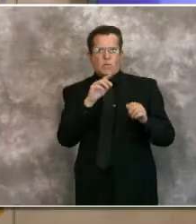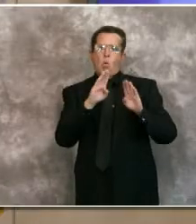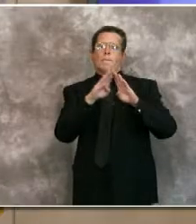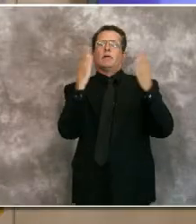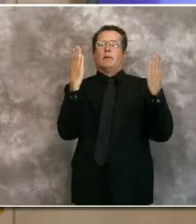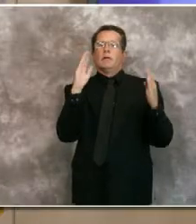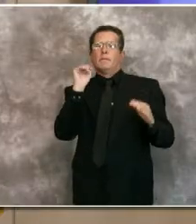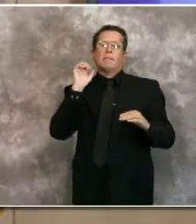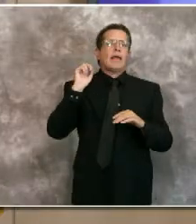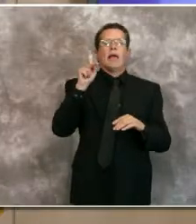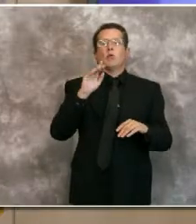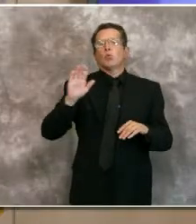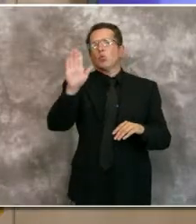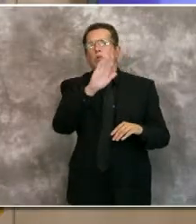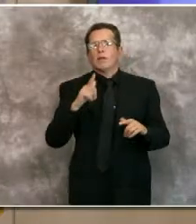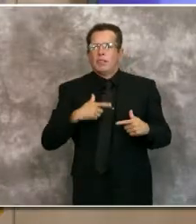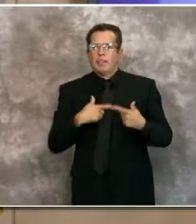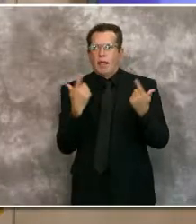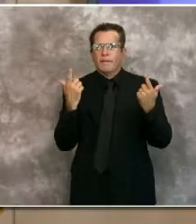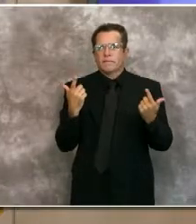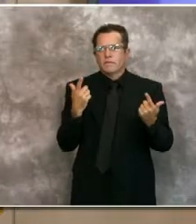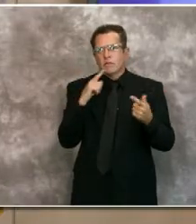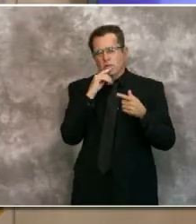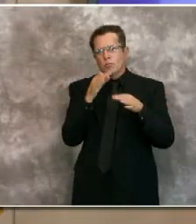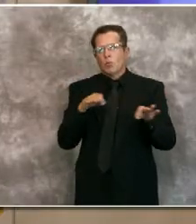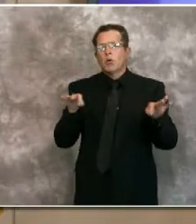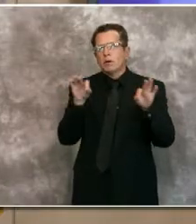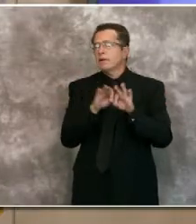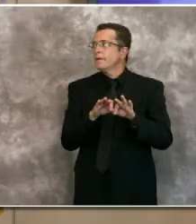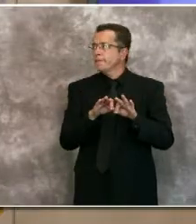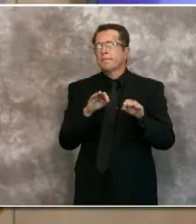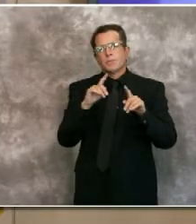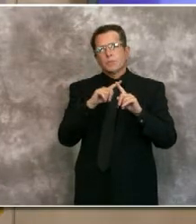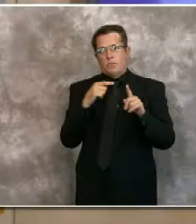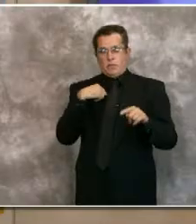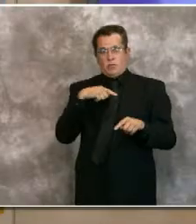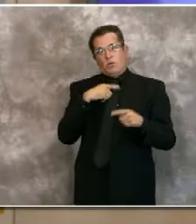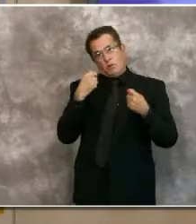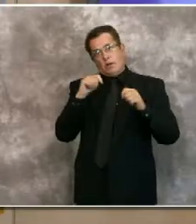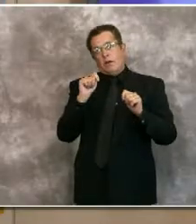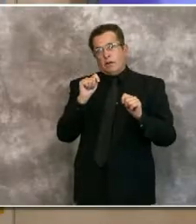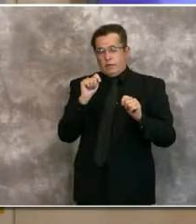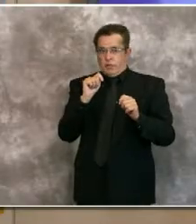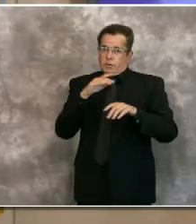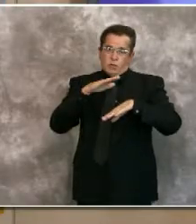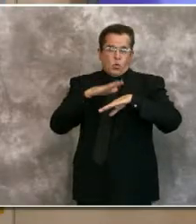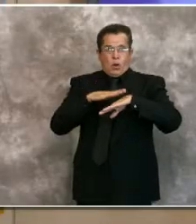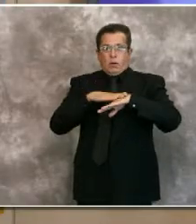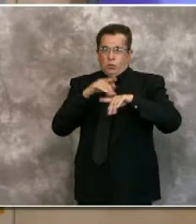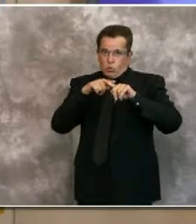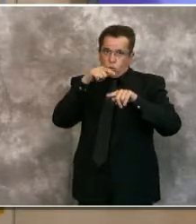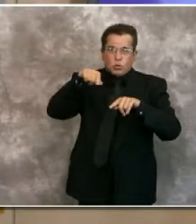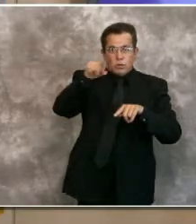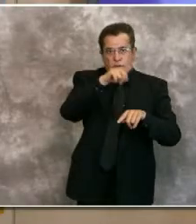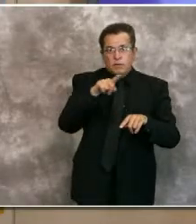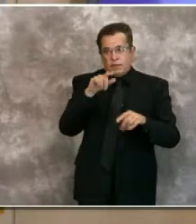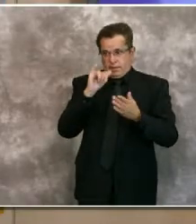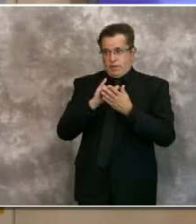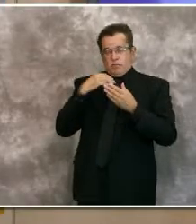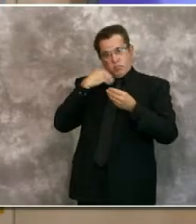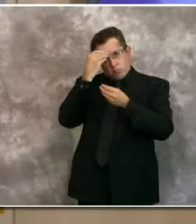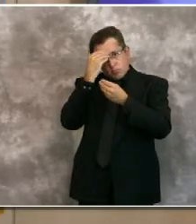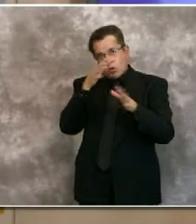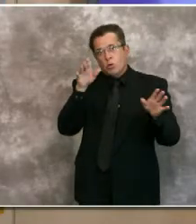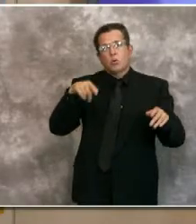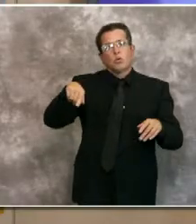back and back in place. And so we continue to try to make the case to the public that the measures that are put in place are designed